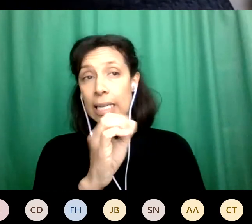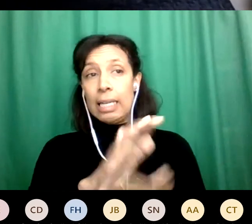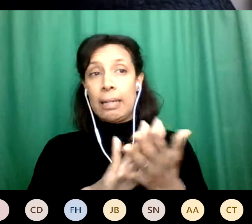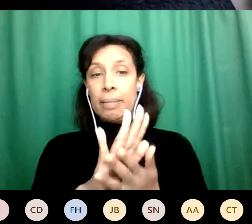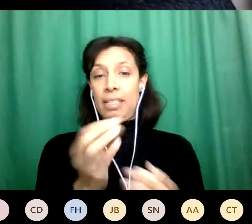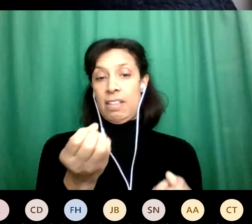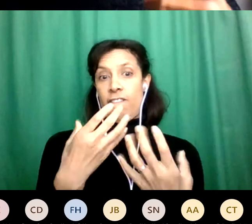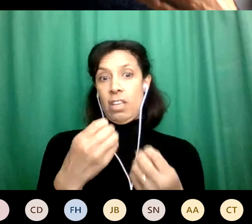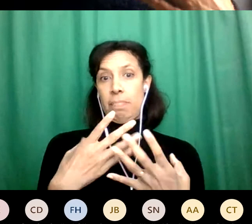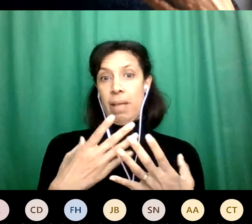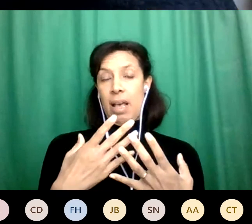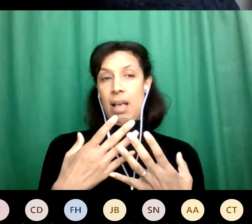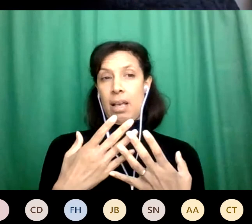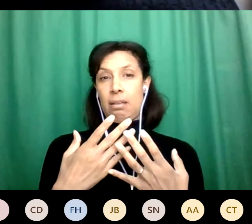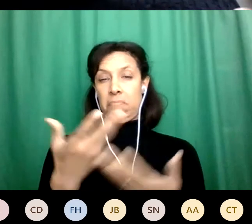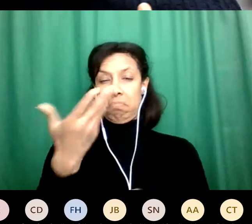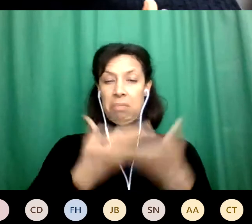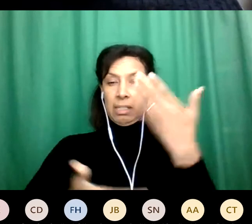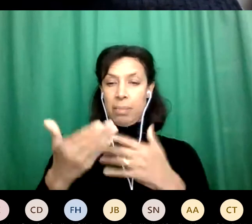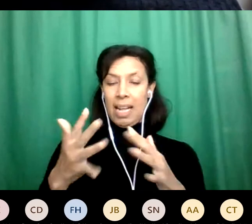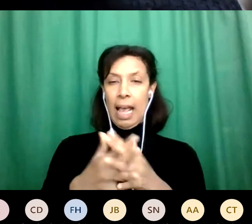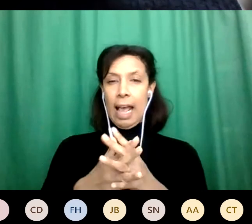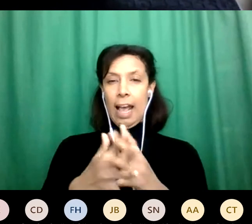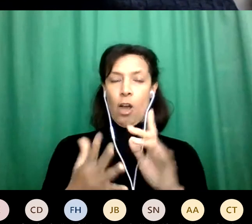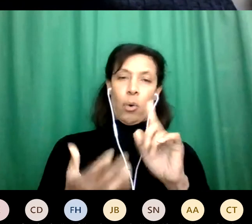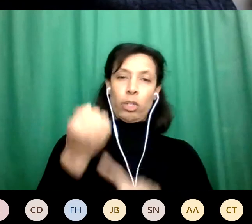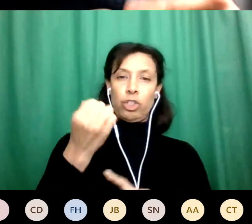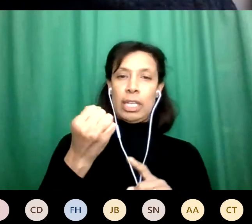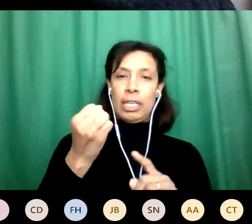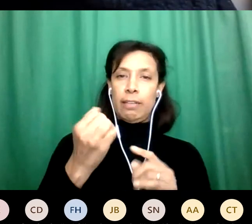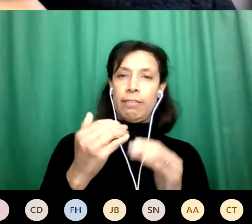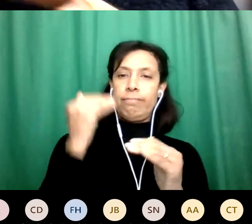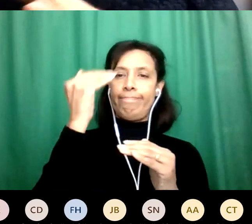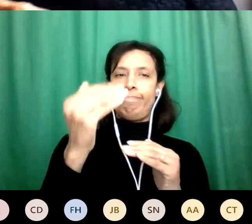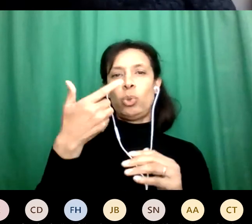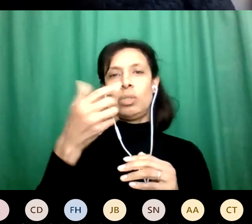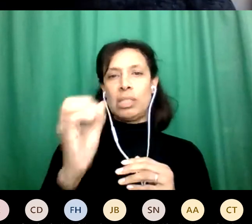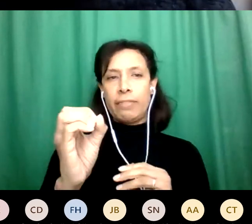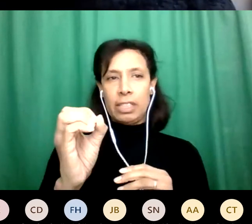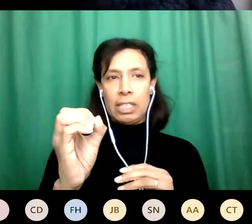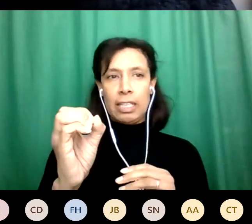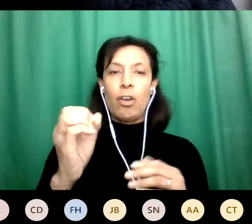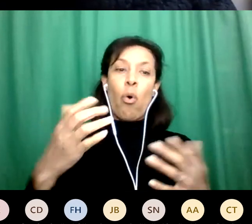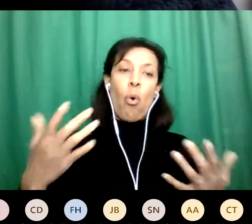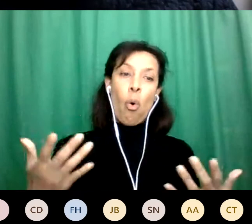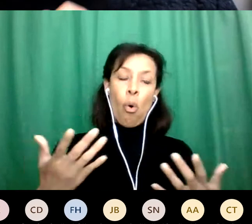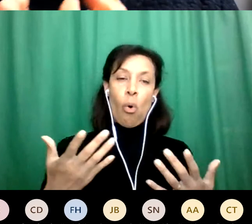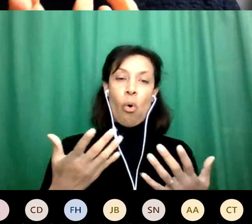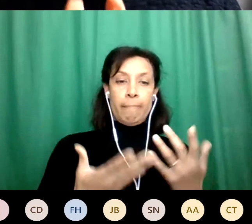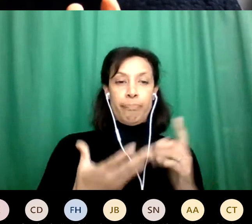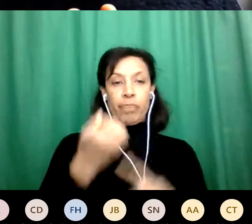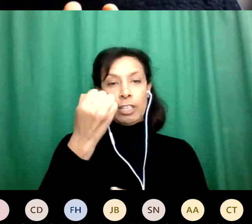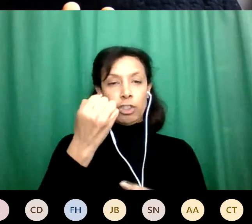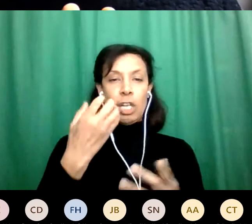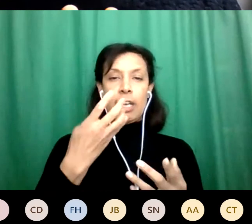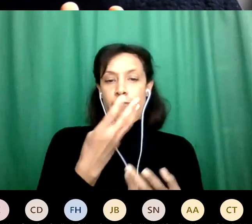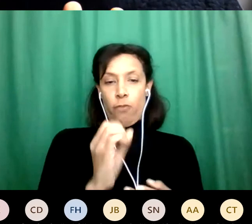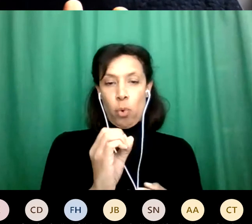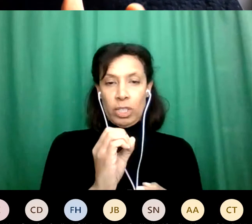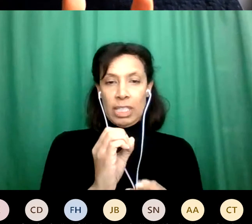70. If you get a mark of 40, the feedback is about pushing your mark up next time to 50. So there's an